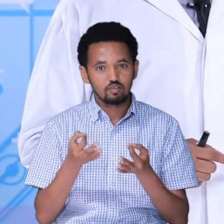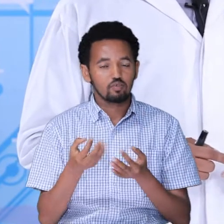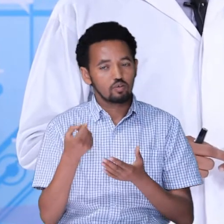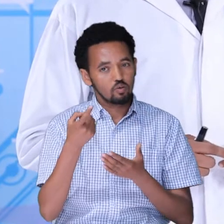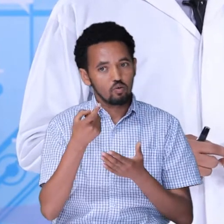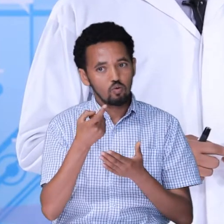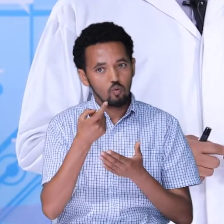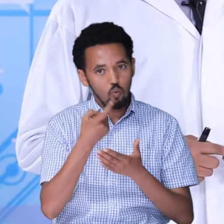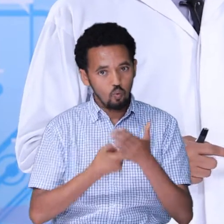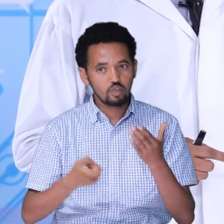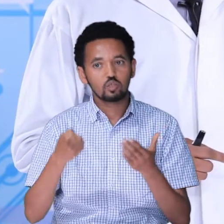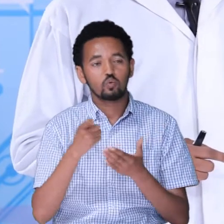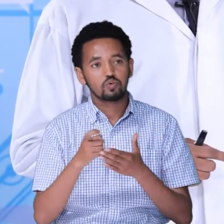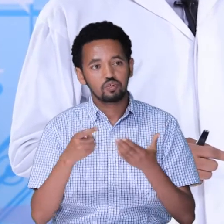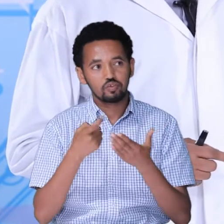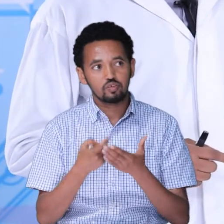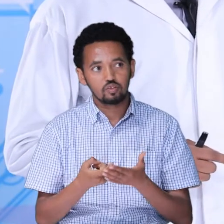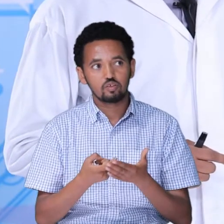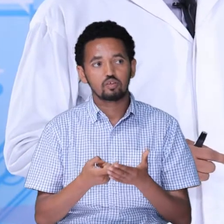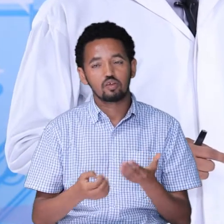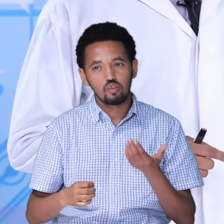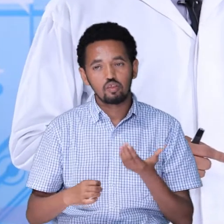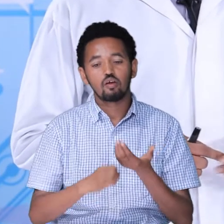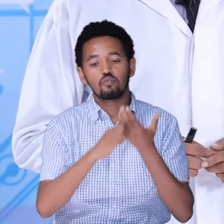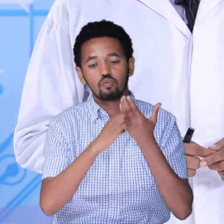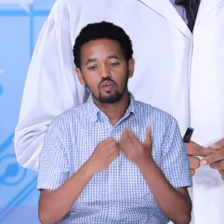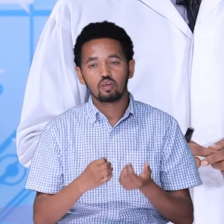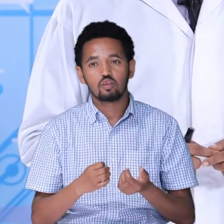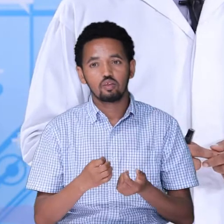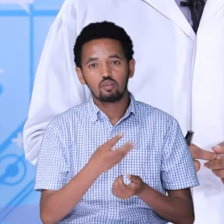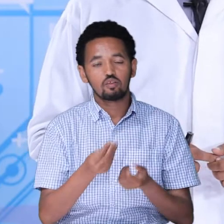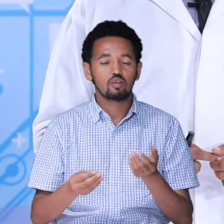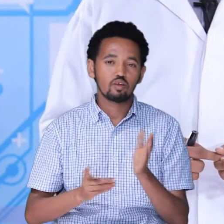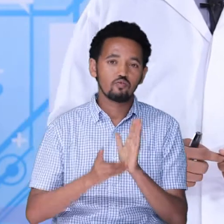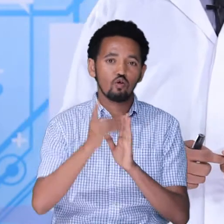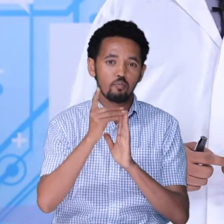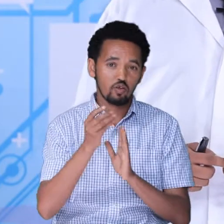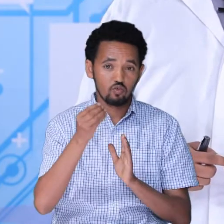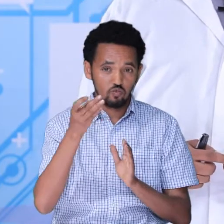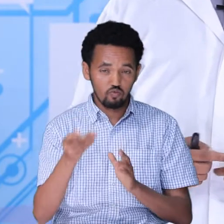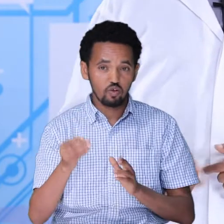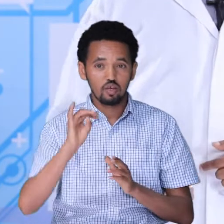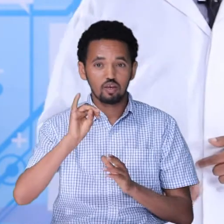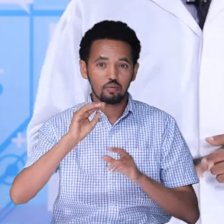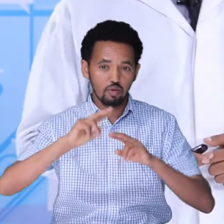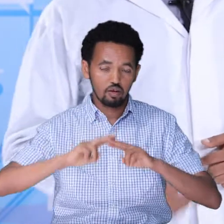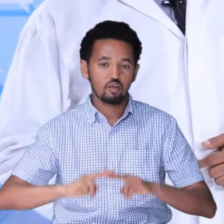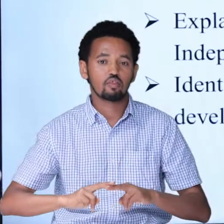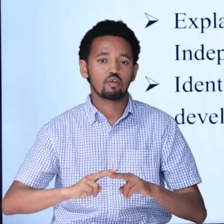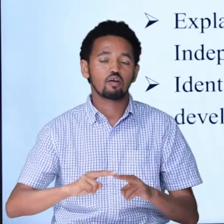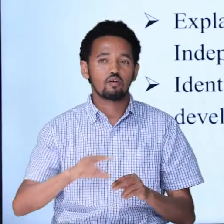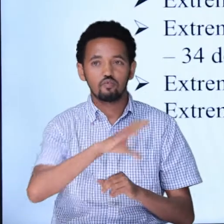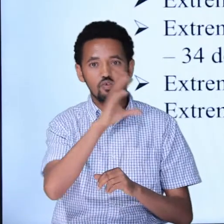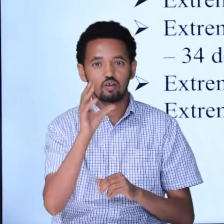way the colonial heritage affect the development of independent African